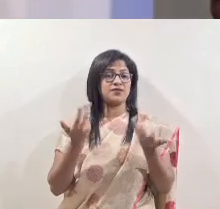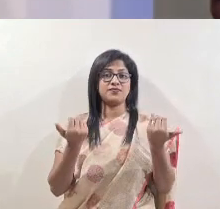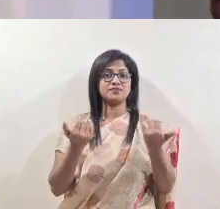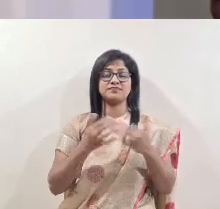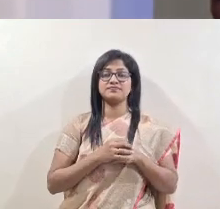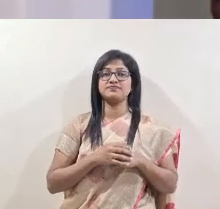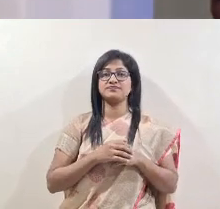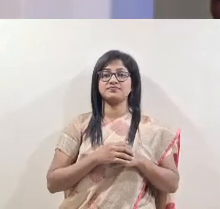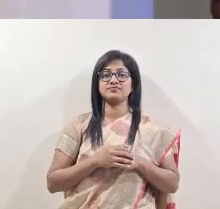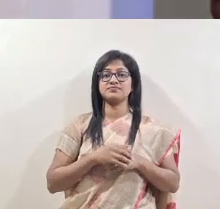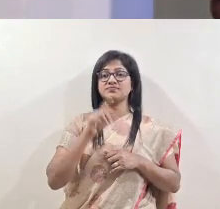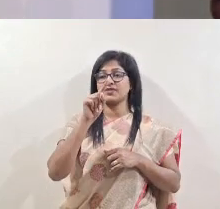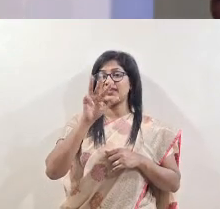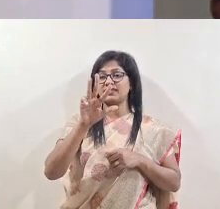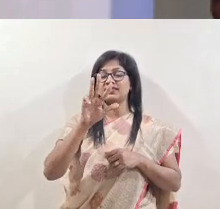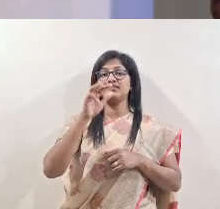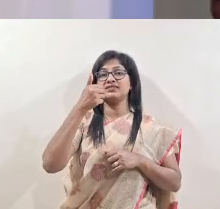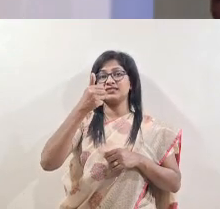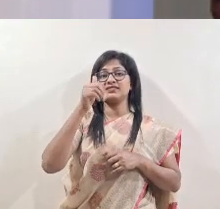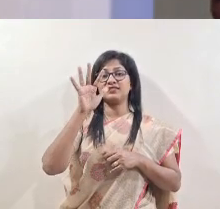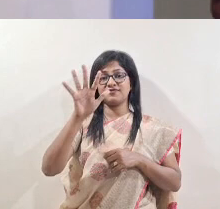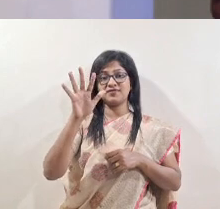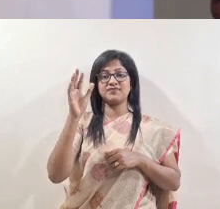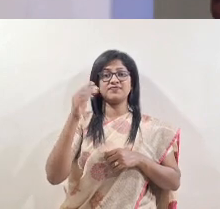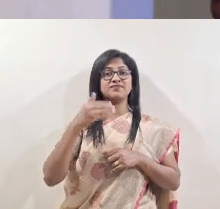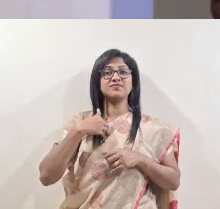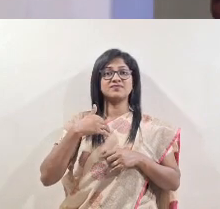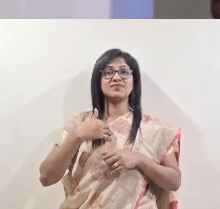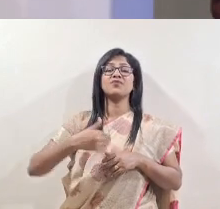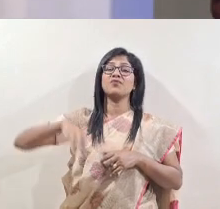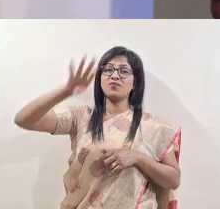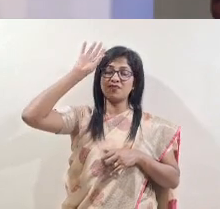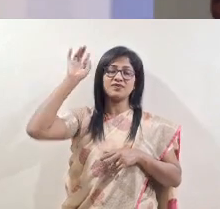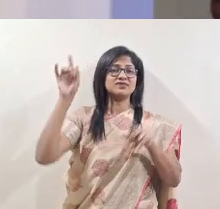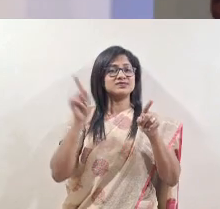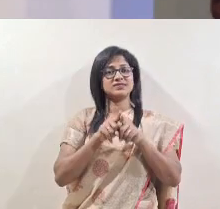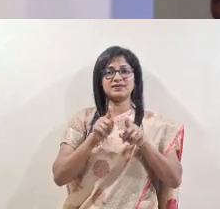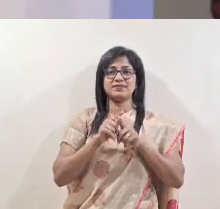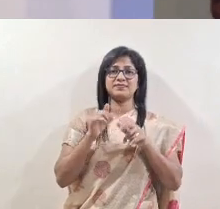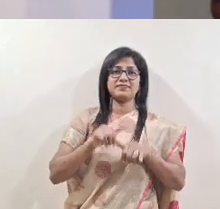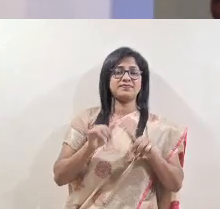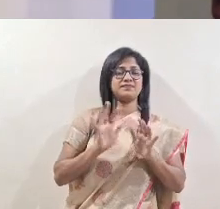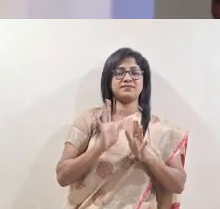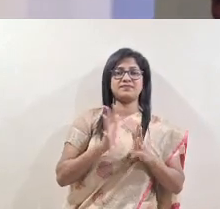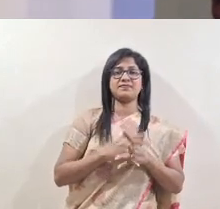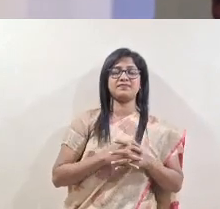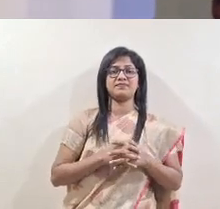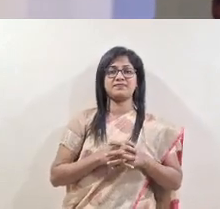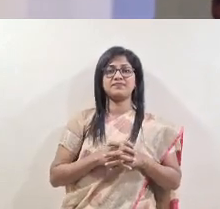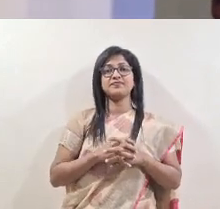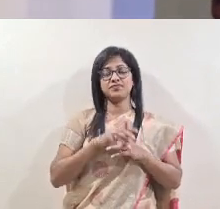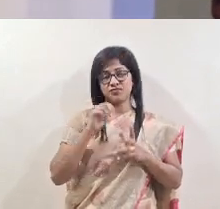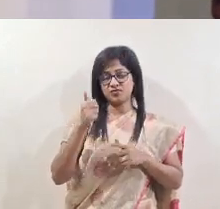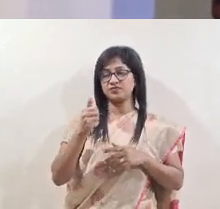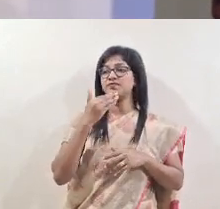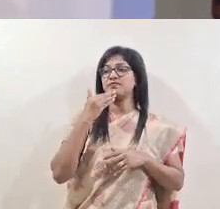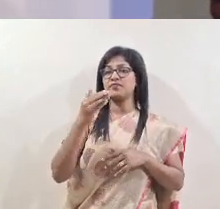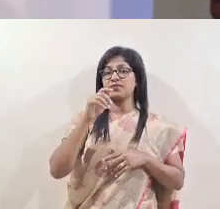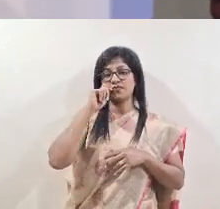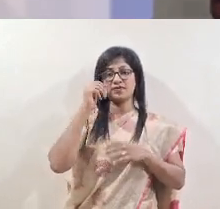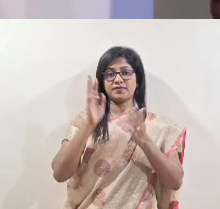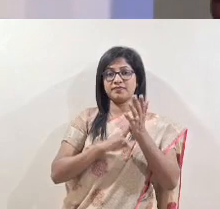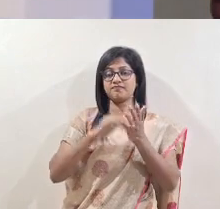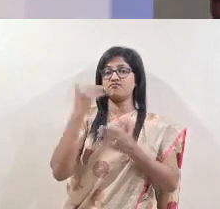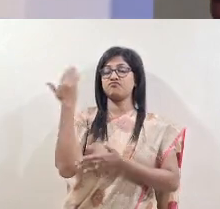In 1965 they were like we are right now. So thank you, Mehrab. for a very